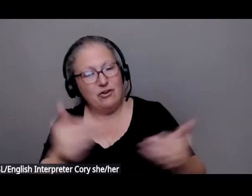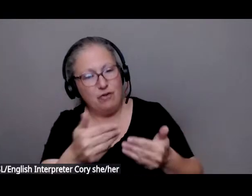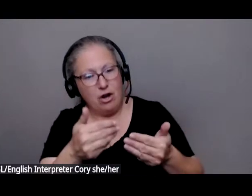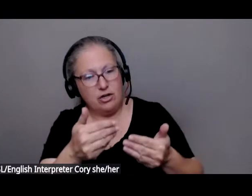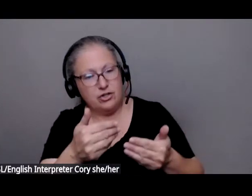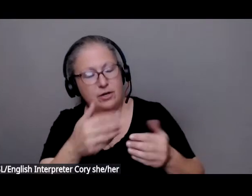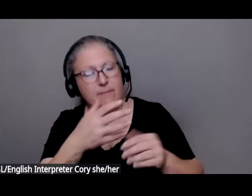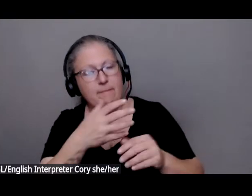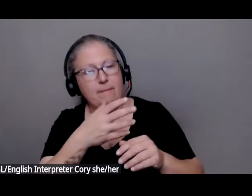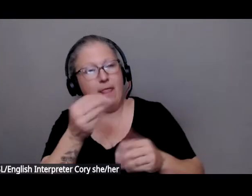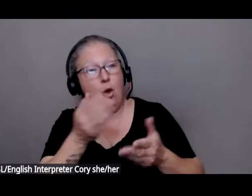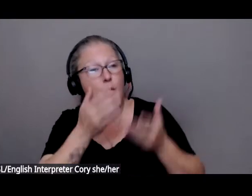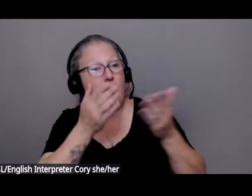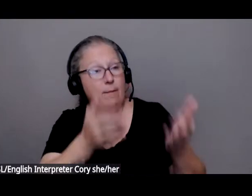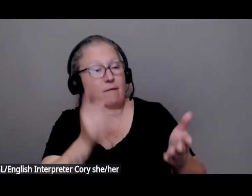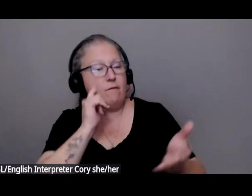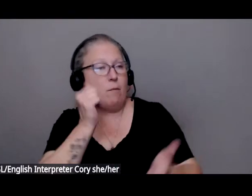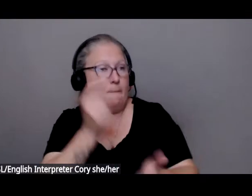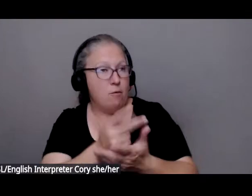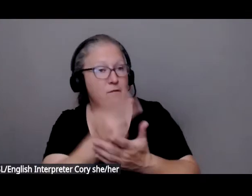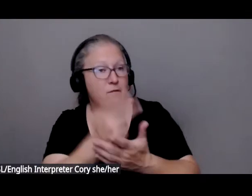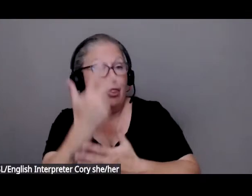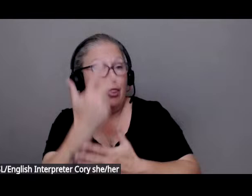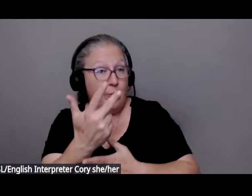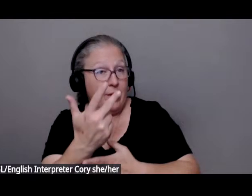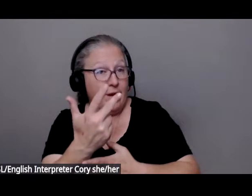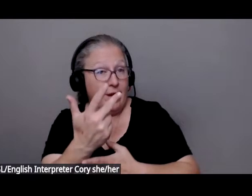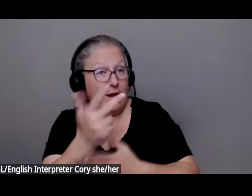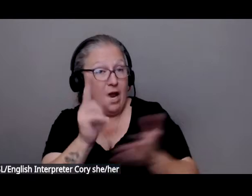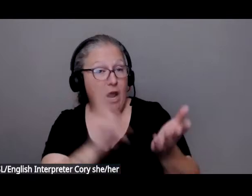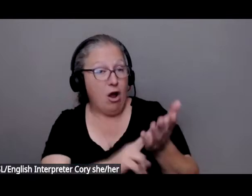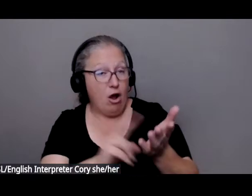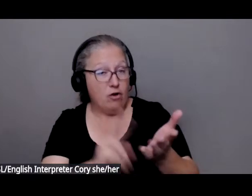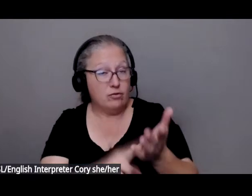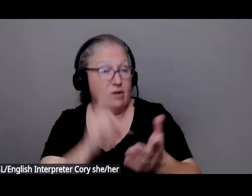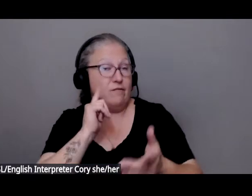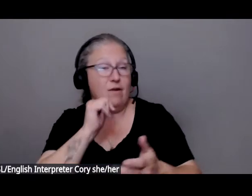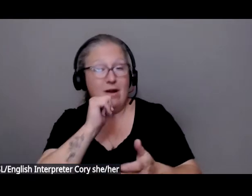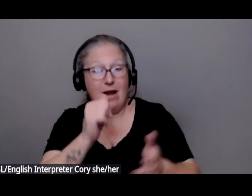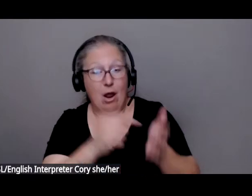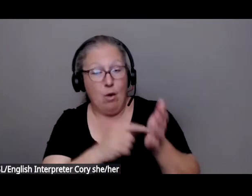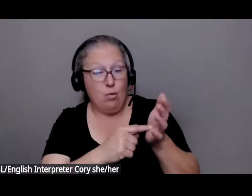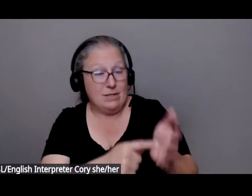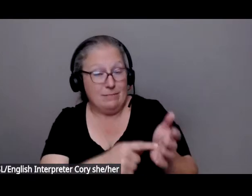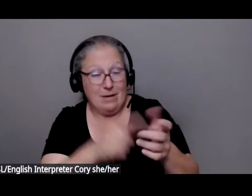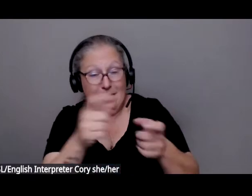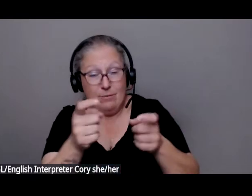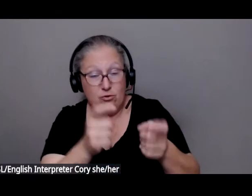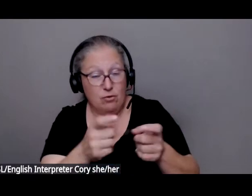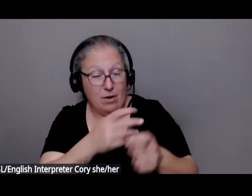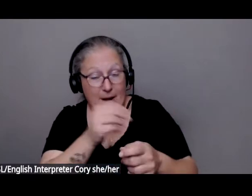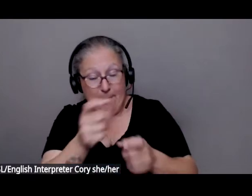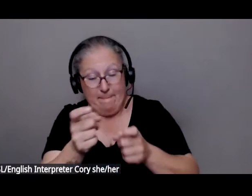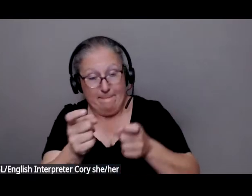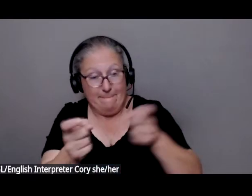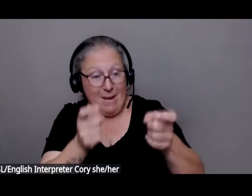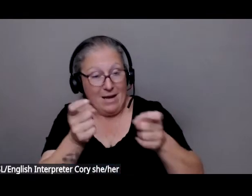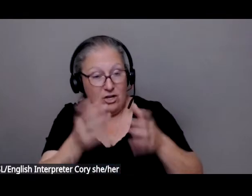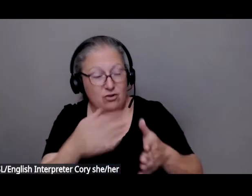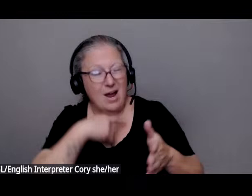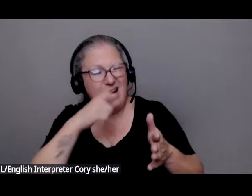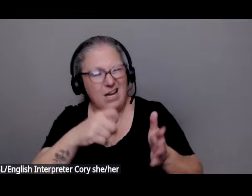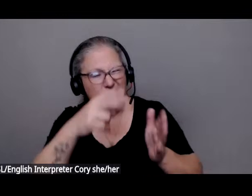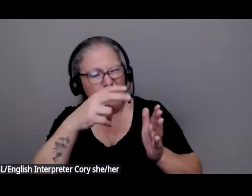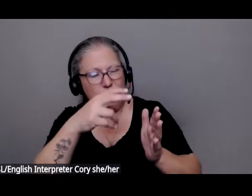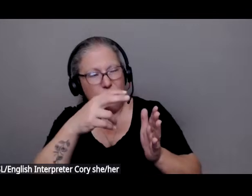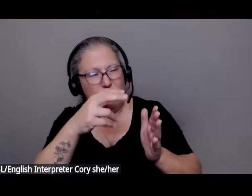the recommendation for approval of 3 contracts for non-represented administrators and managers. And I need to read out